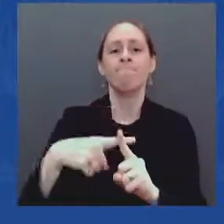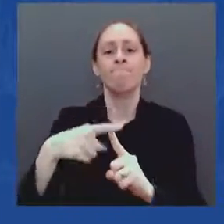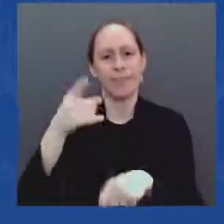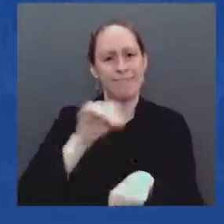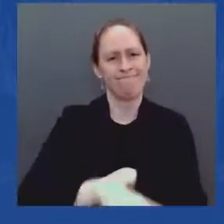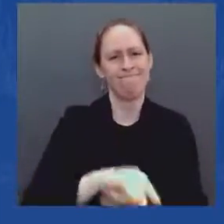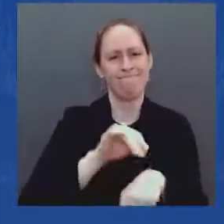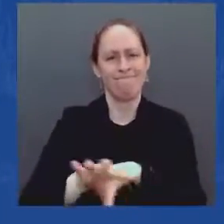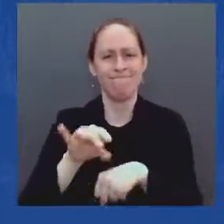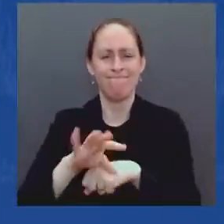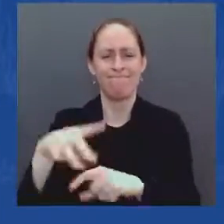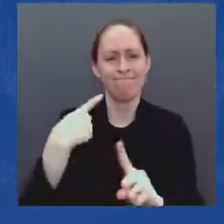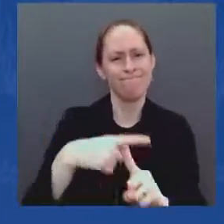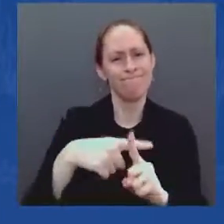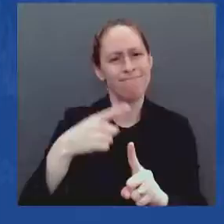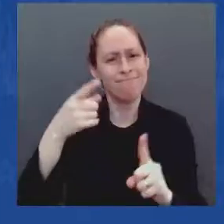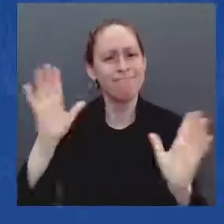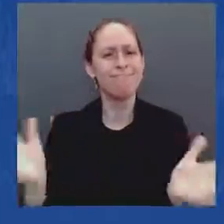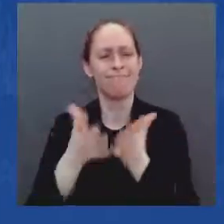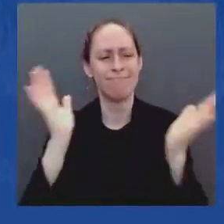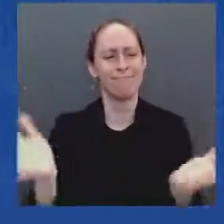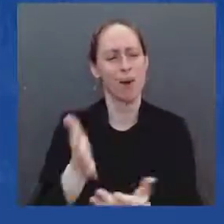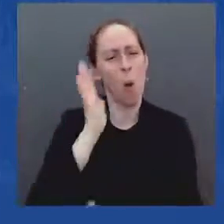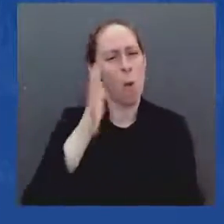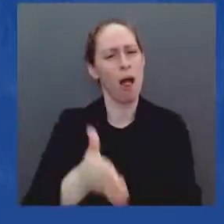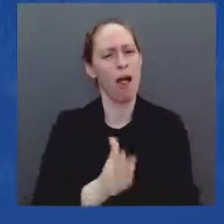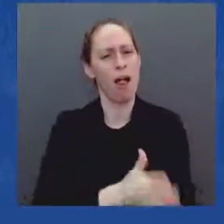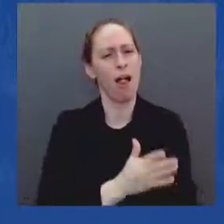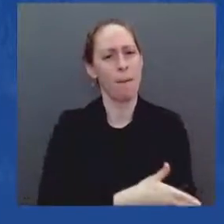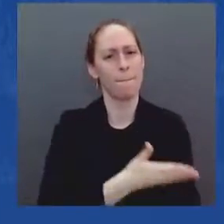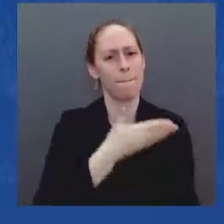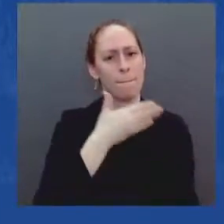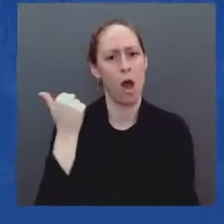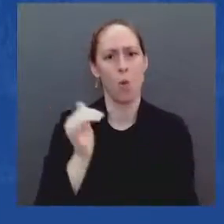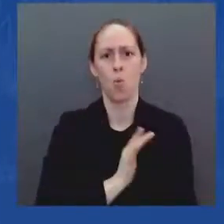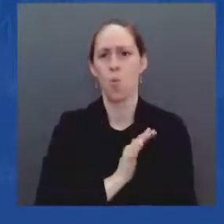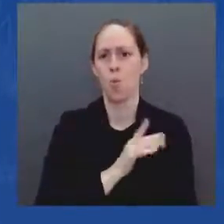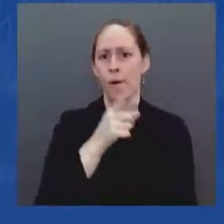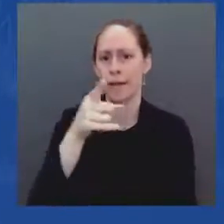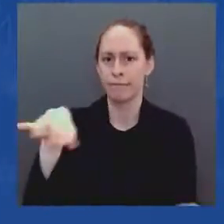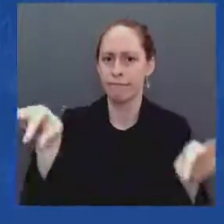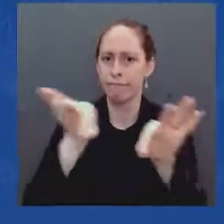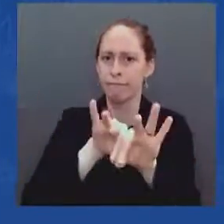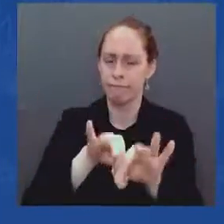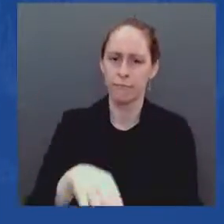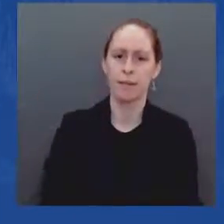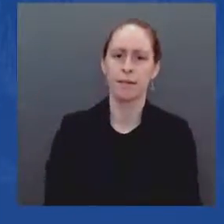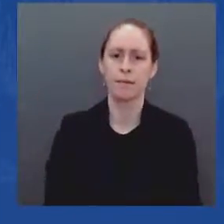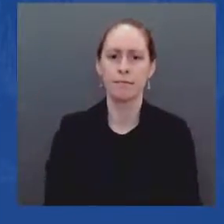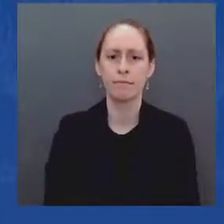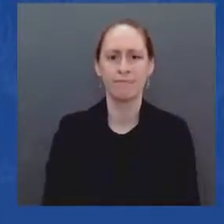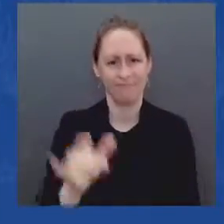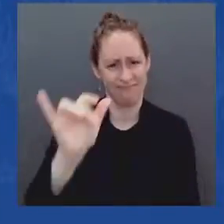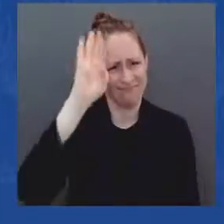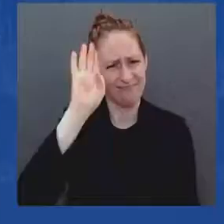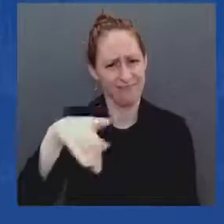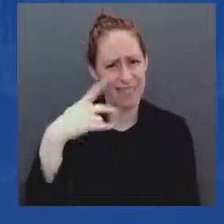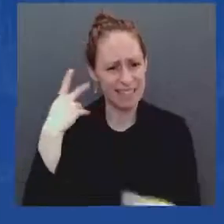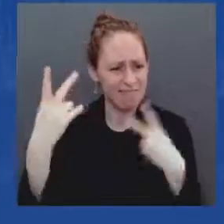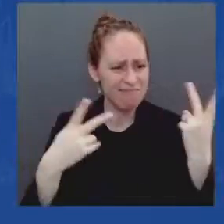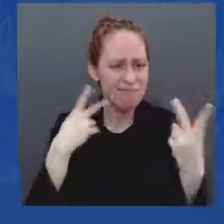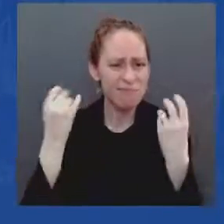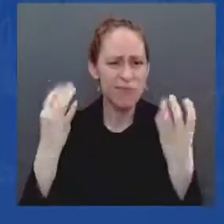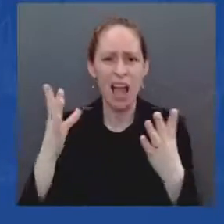family members because of this pandemic, people who have lost their jobs, and all the while you have not